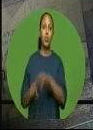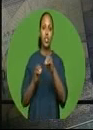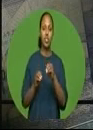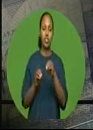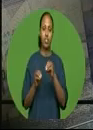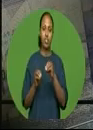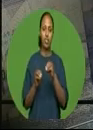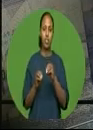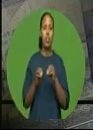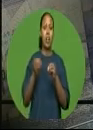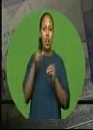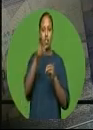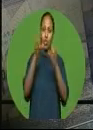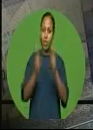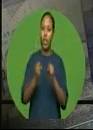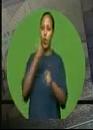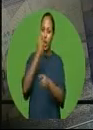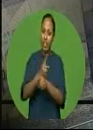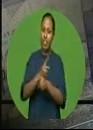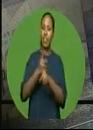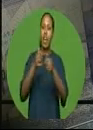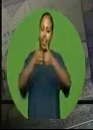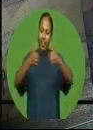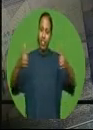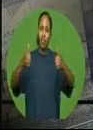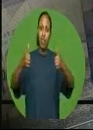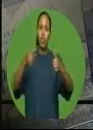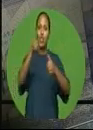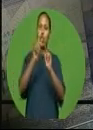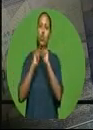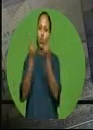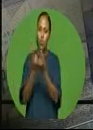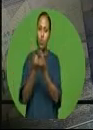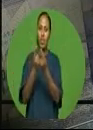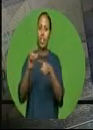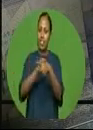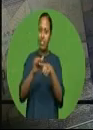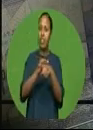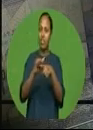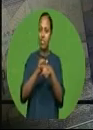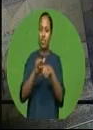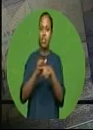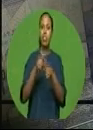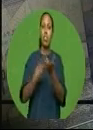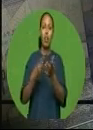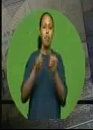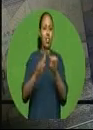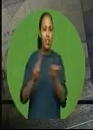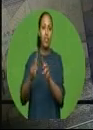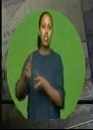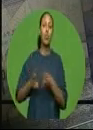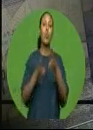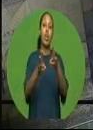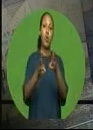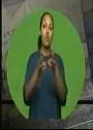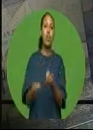Students, as you may correctly identify during your group exercise, there are different